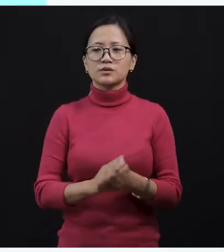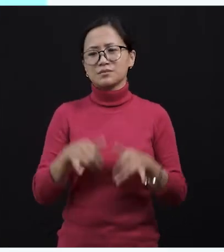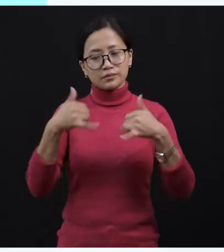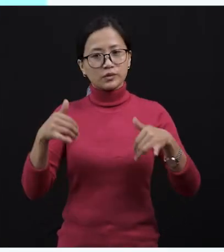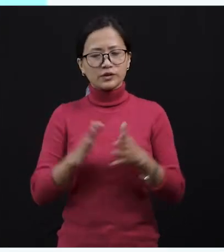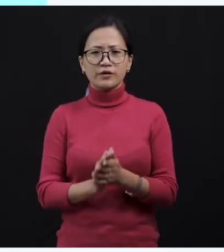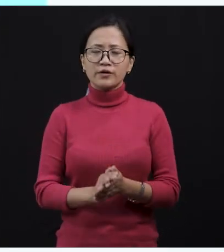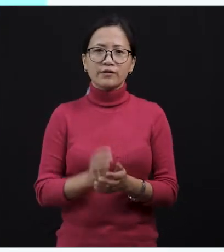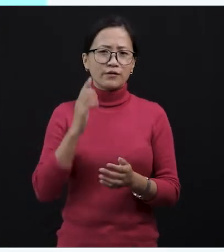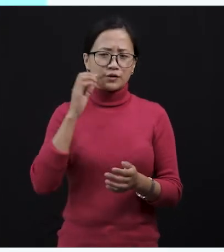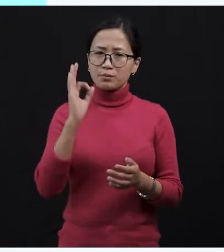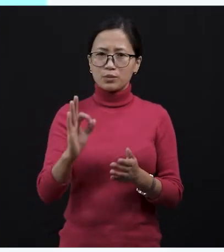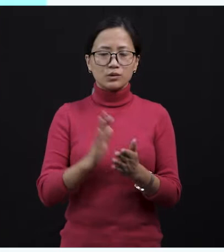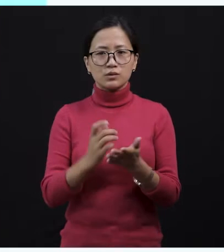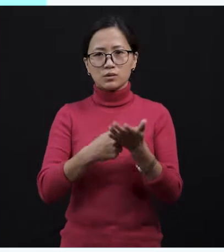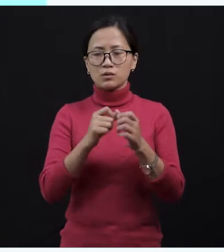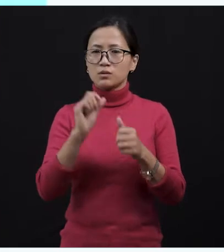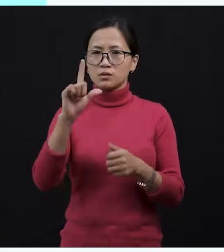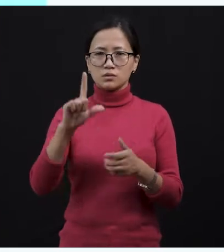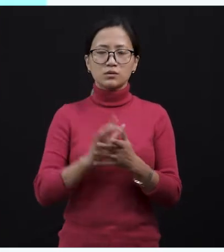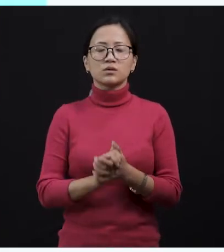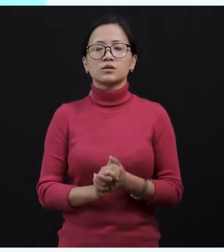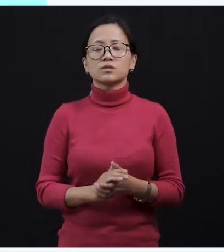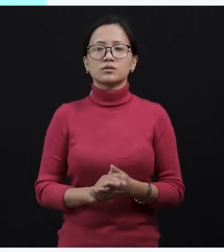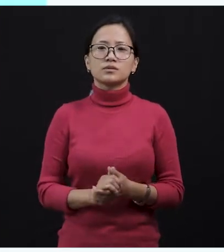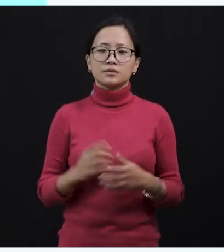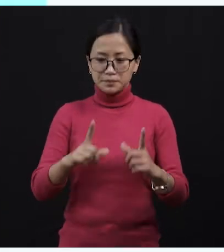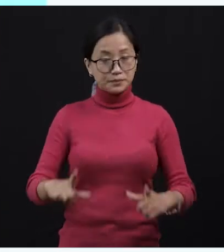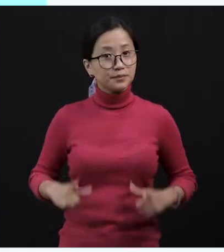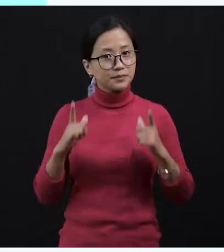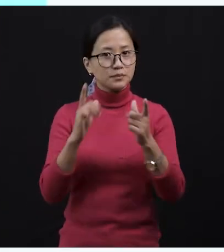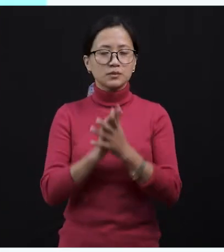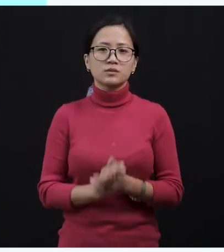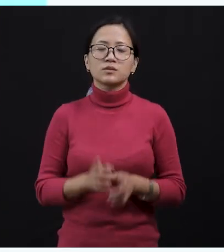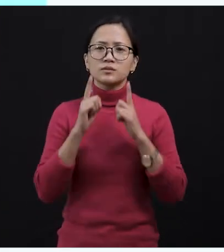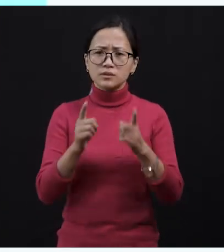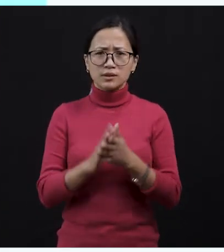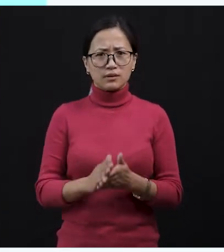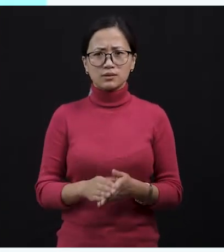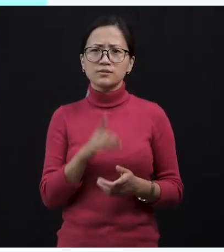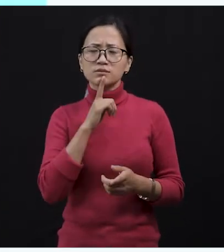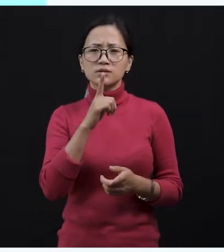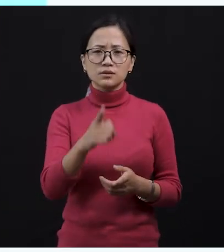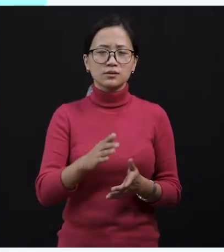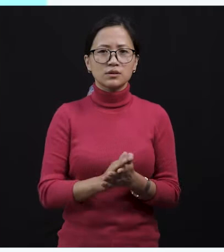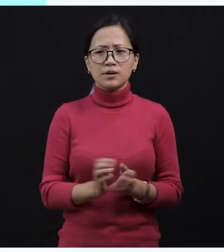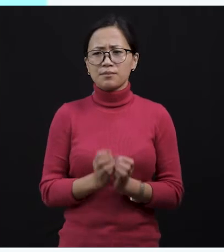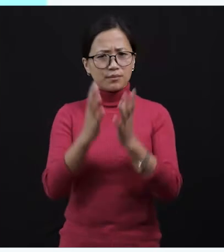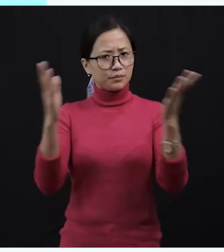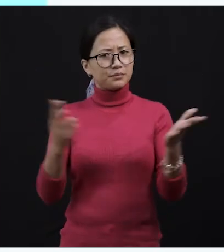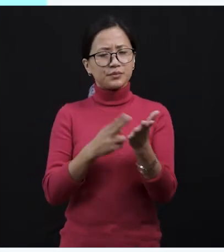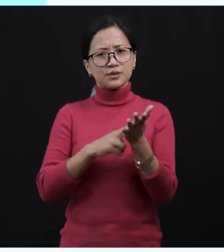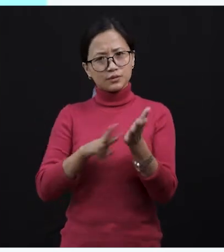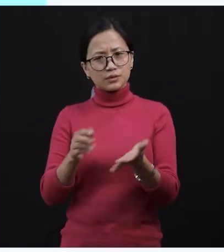role in our life. We are dependent on it. But like we have said, there are many natural resources